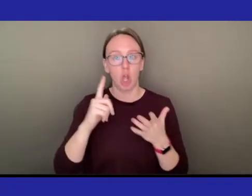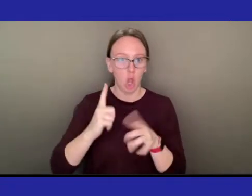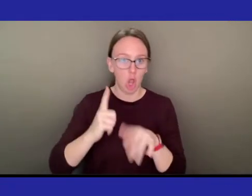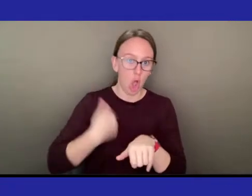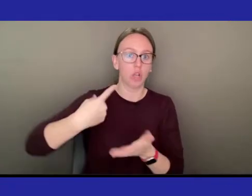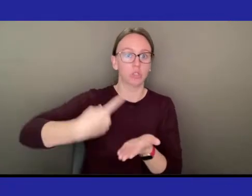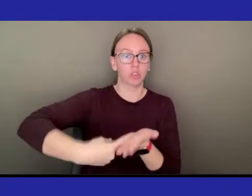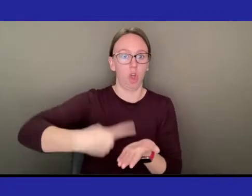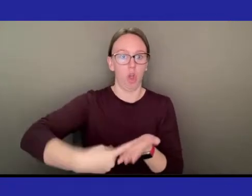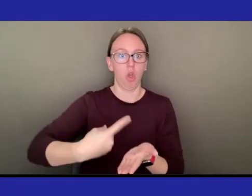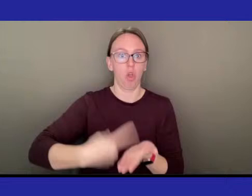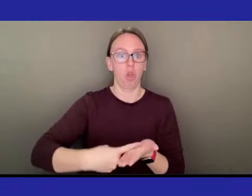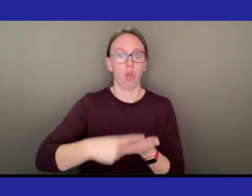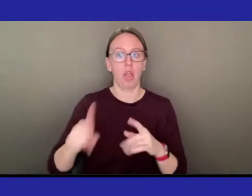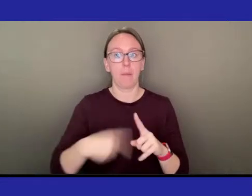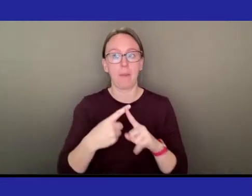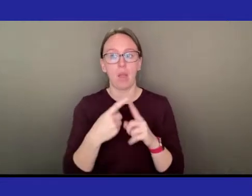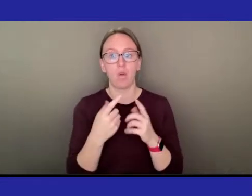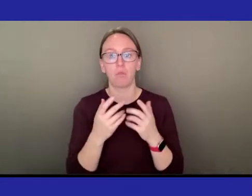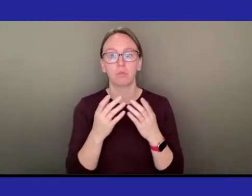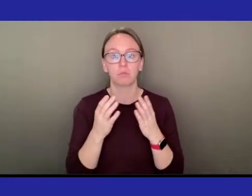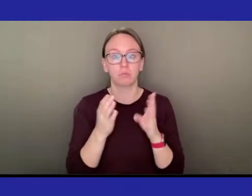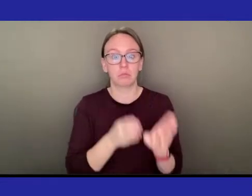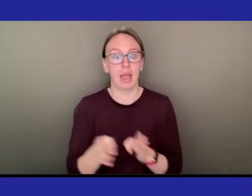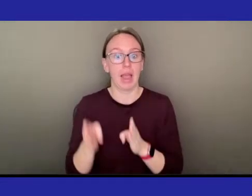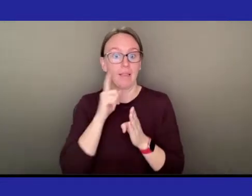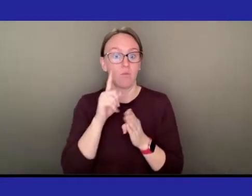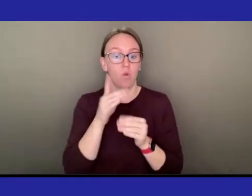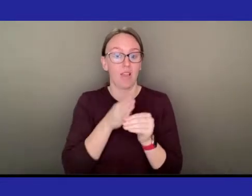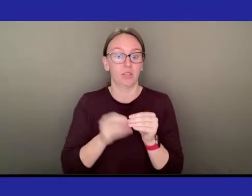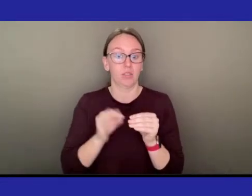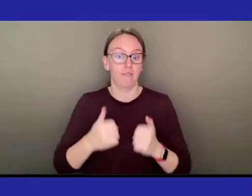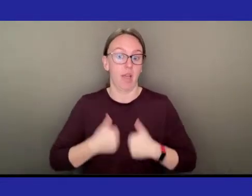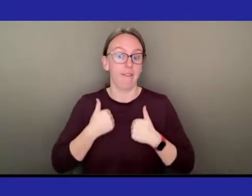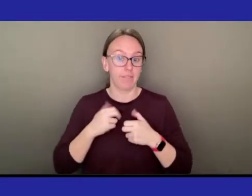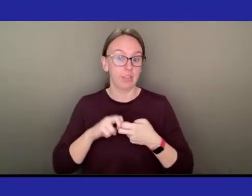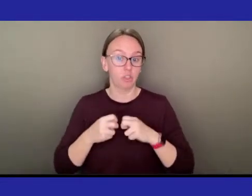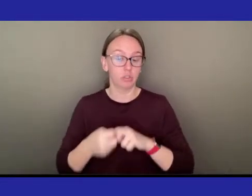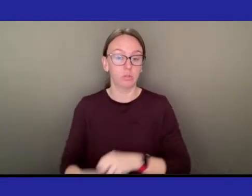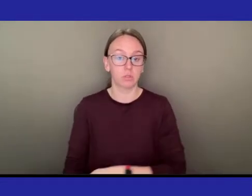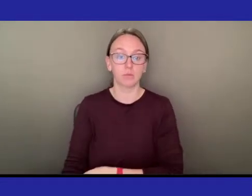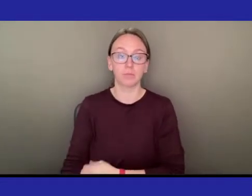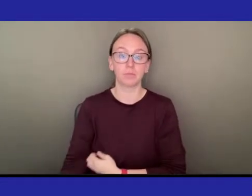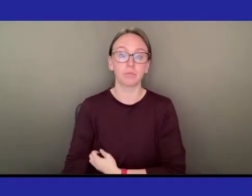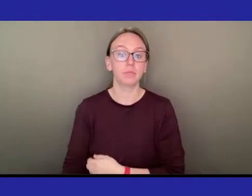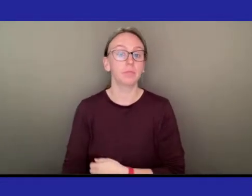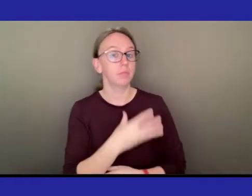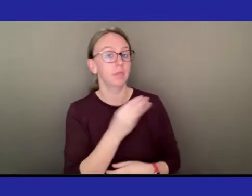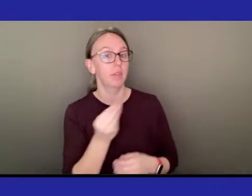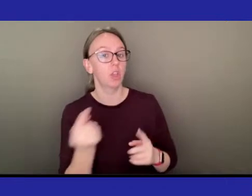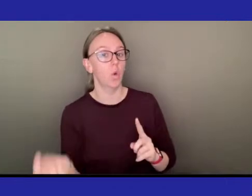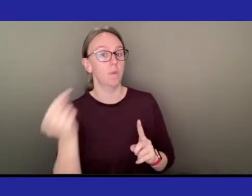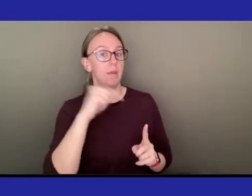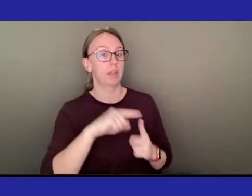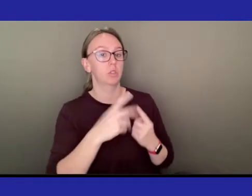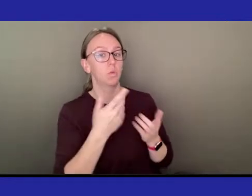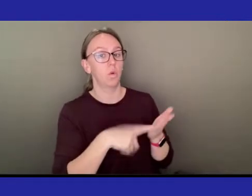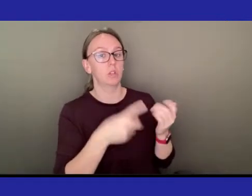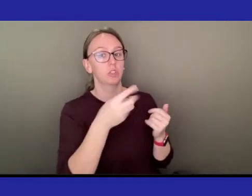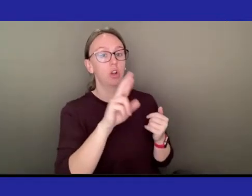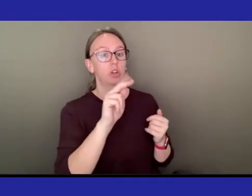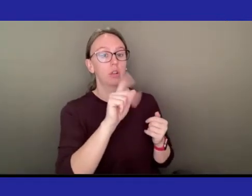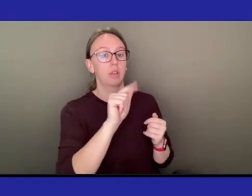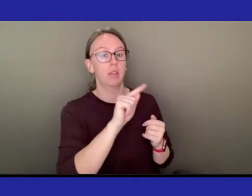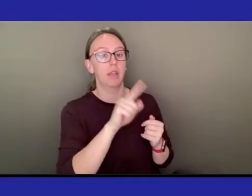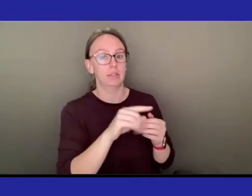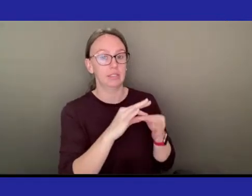know, planning for end-of-life kinds of issues. And going back to what Dr. Katz said, that discussion with the patient on whether to